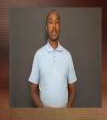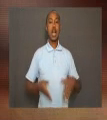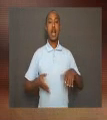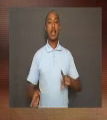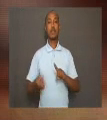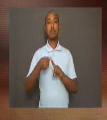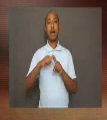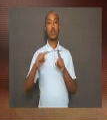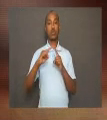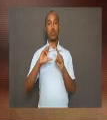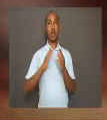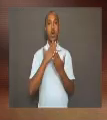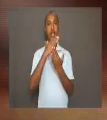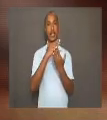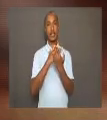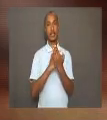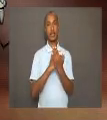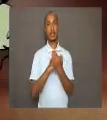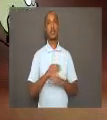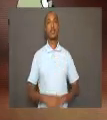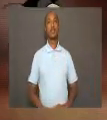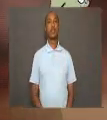Let's get back to our lesson.